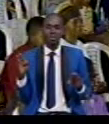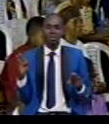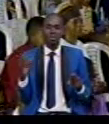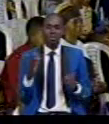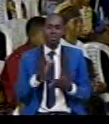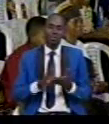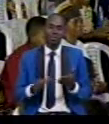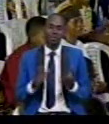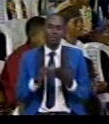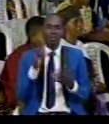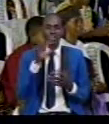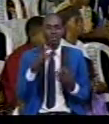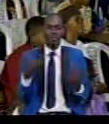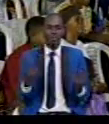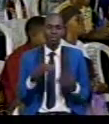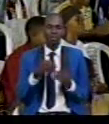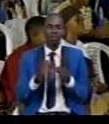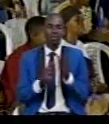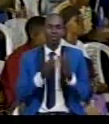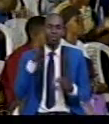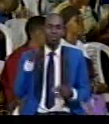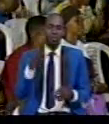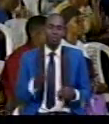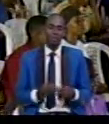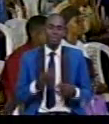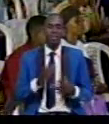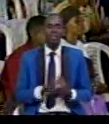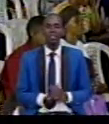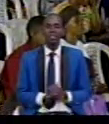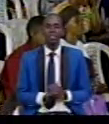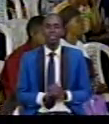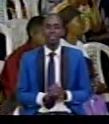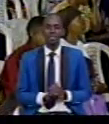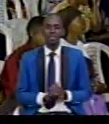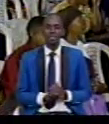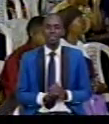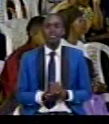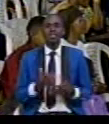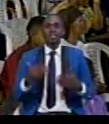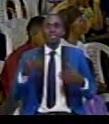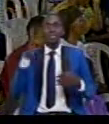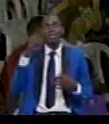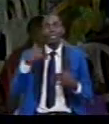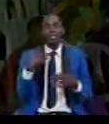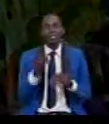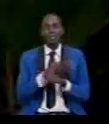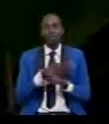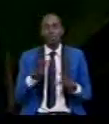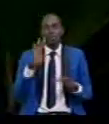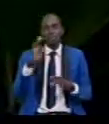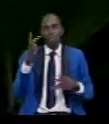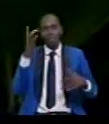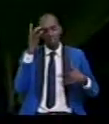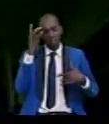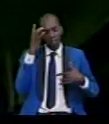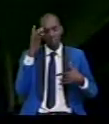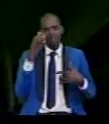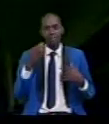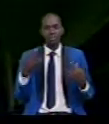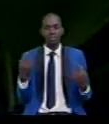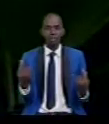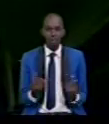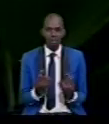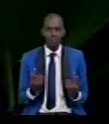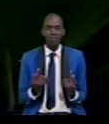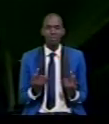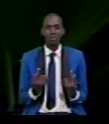sins in Jesus' name. He has taken away your sickness, your sins. As